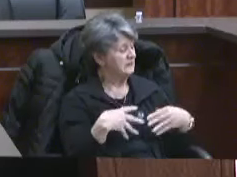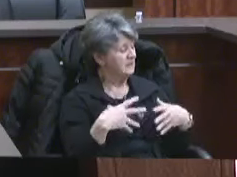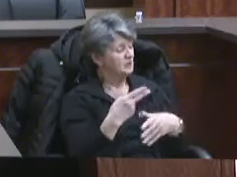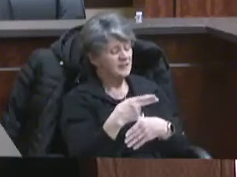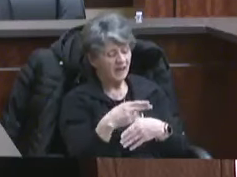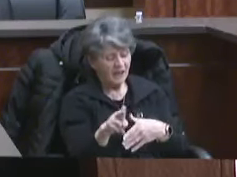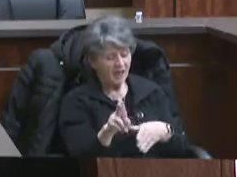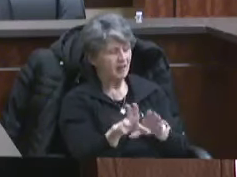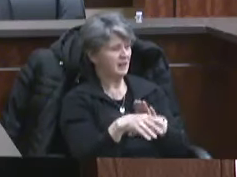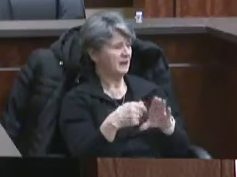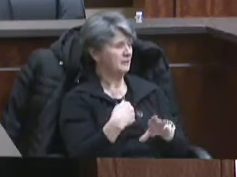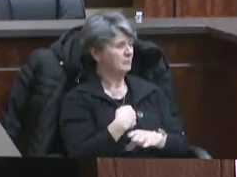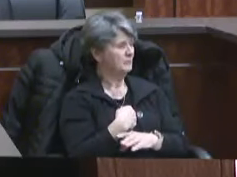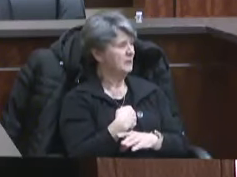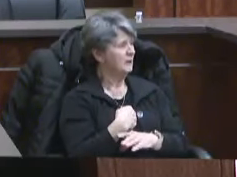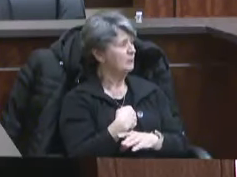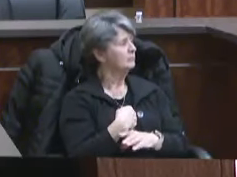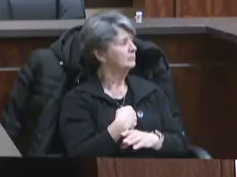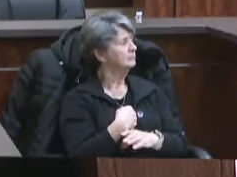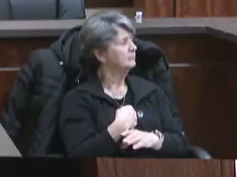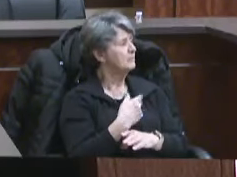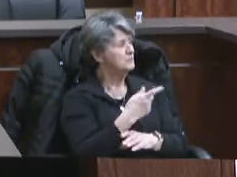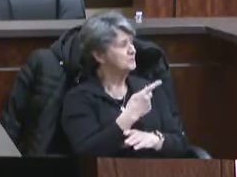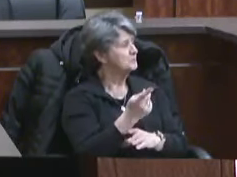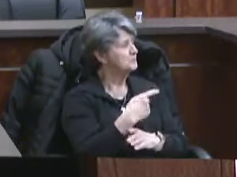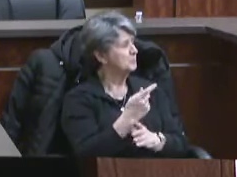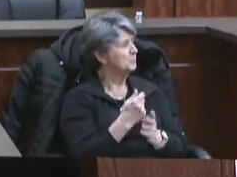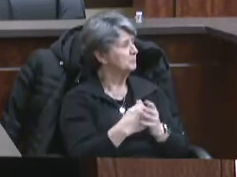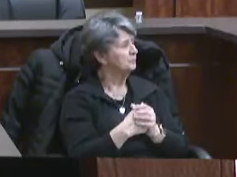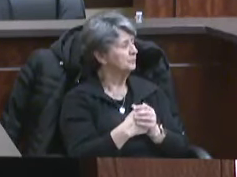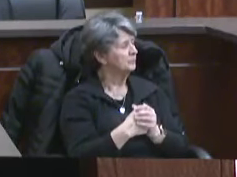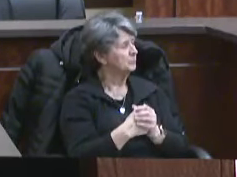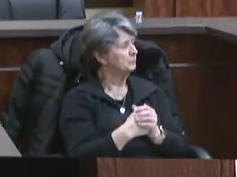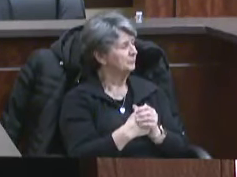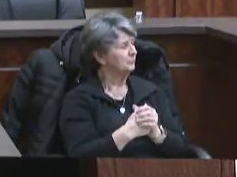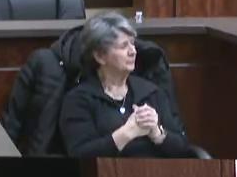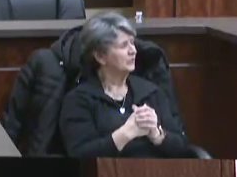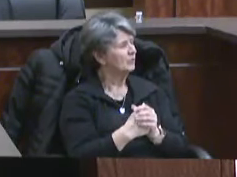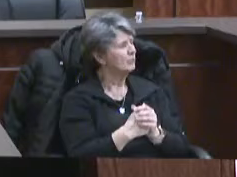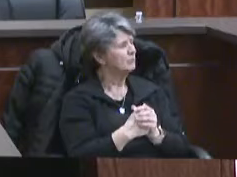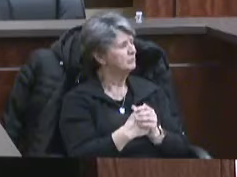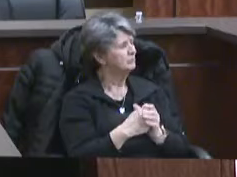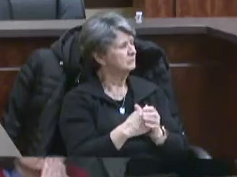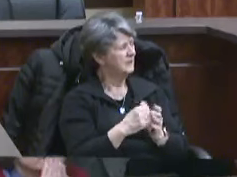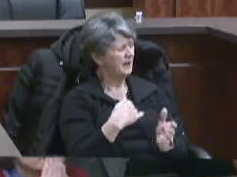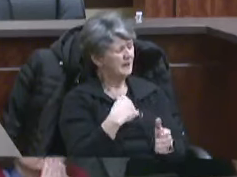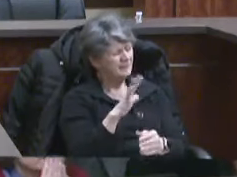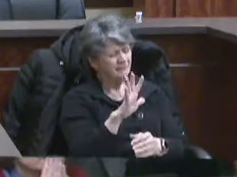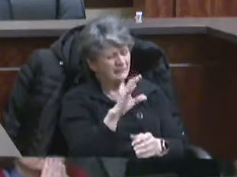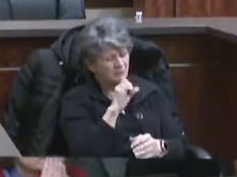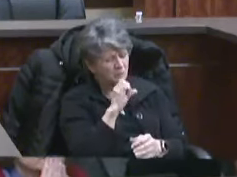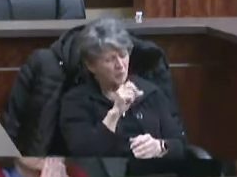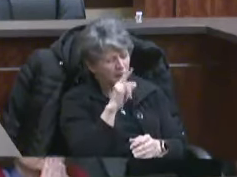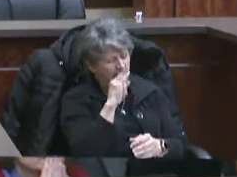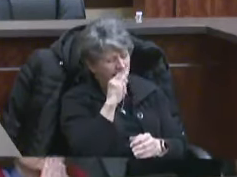me when I see somebody come up down the street. I get a 5-year-old kid.